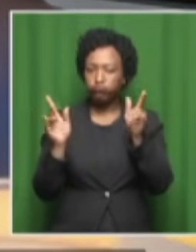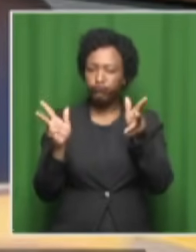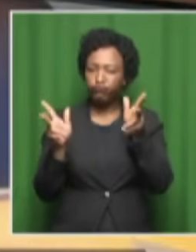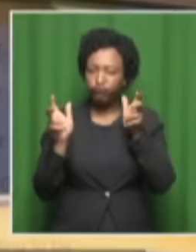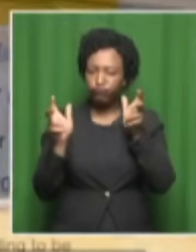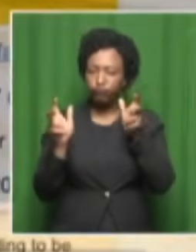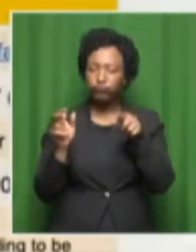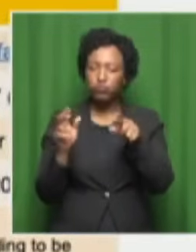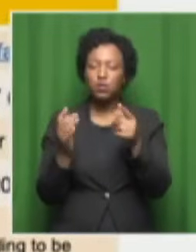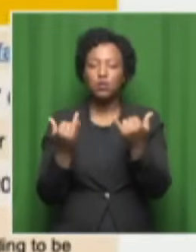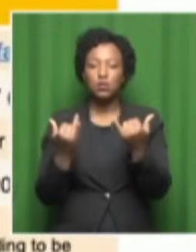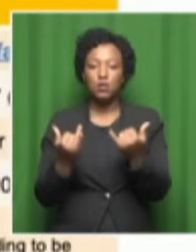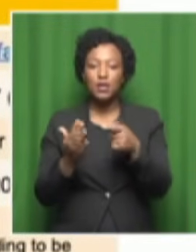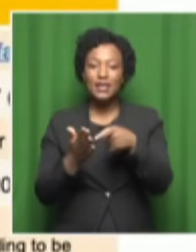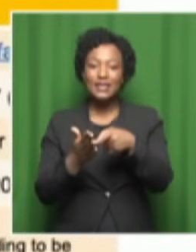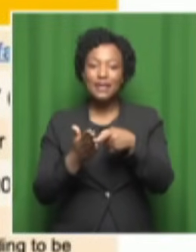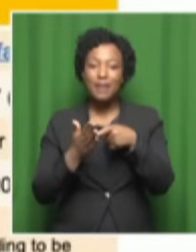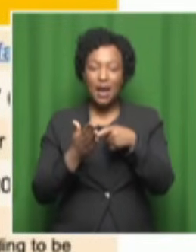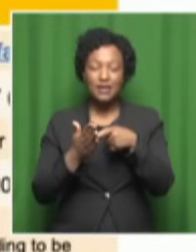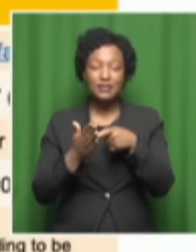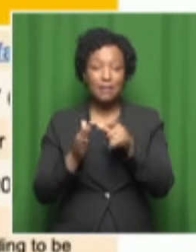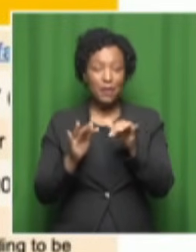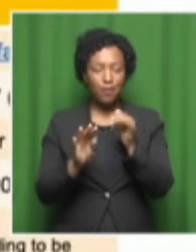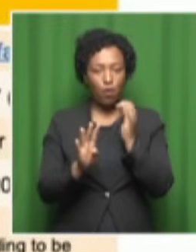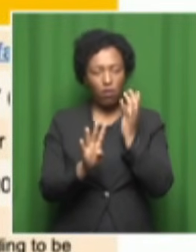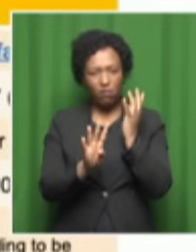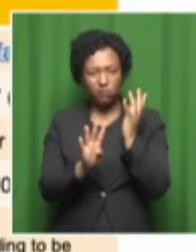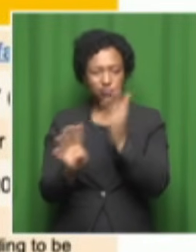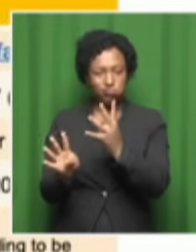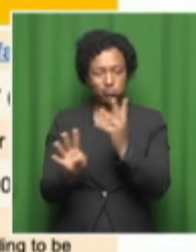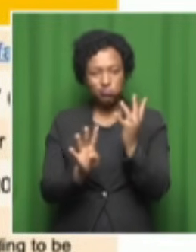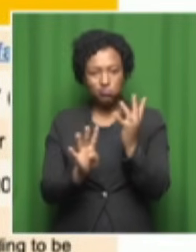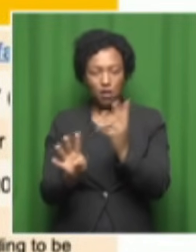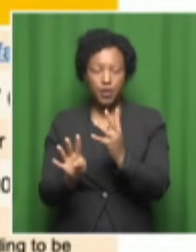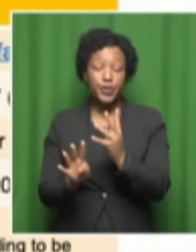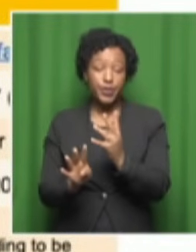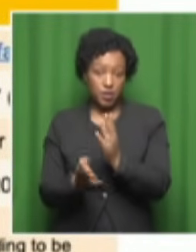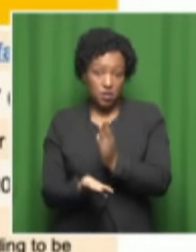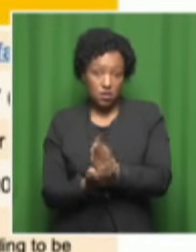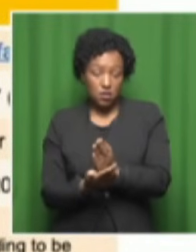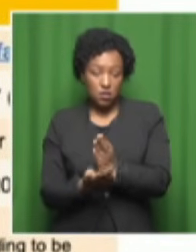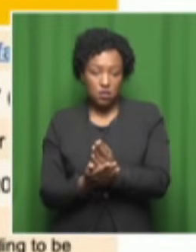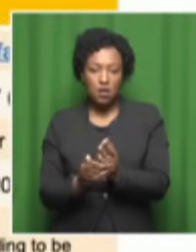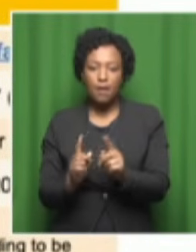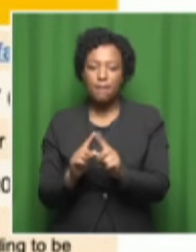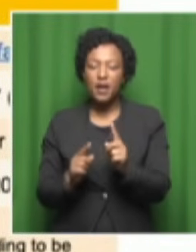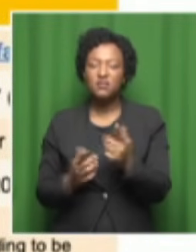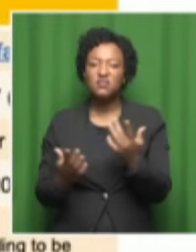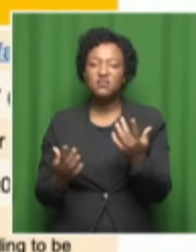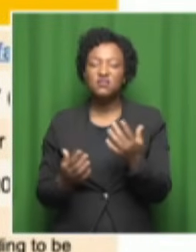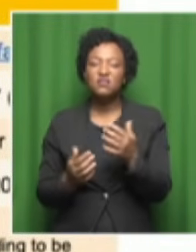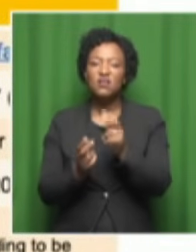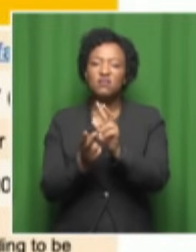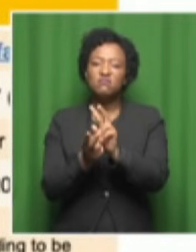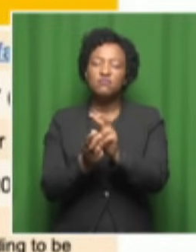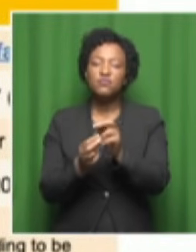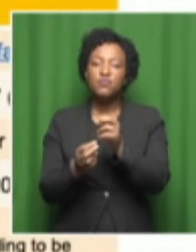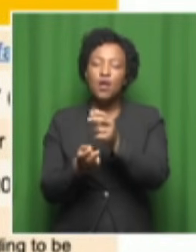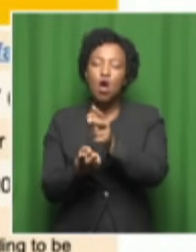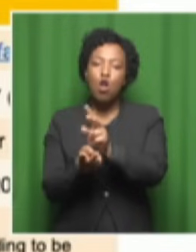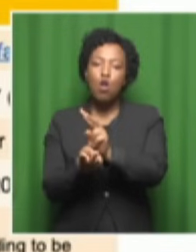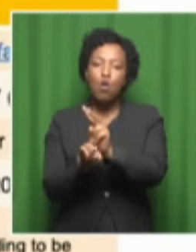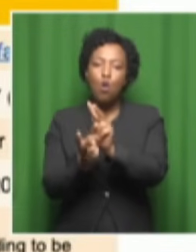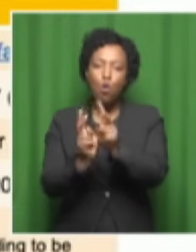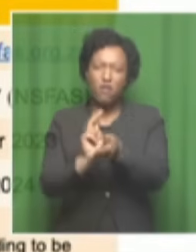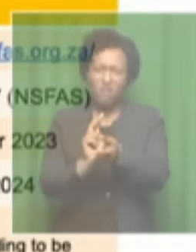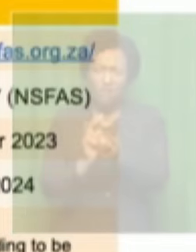is, the demand is going to be huge, and there's no doubt. But do we have as yet the terms of the loan agreement that students are